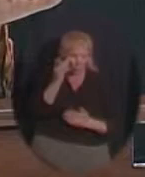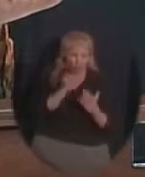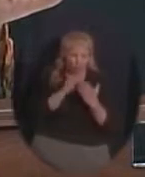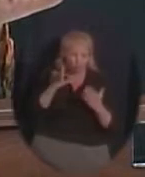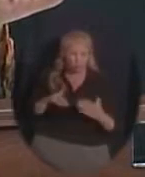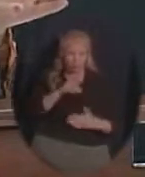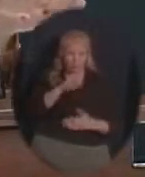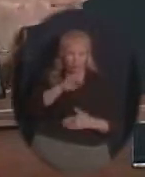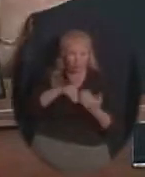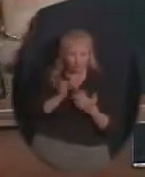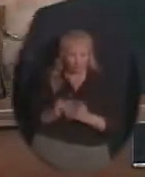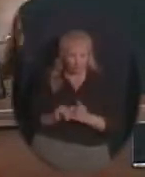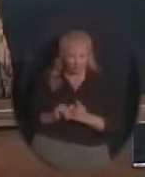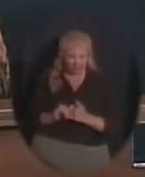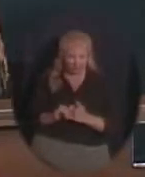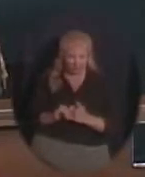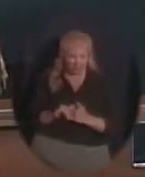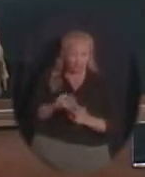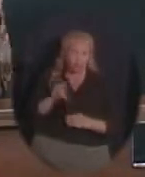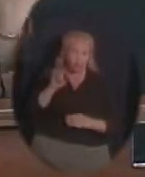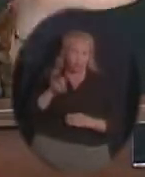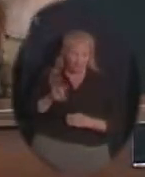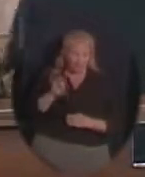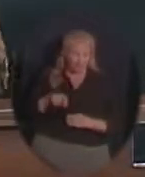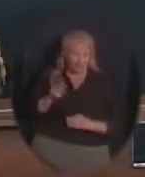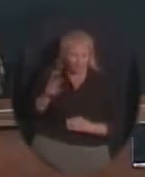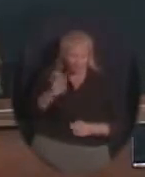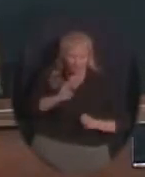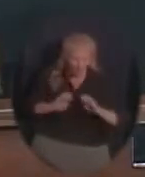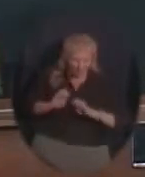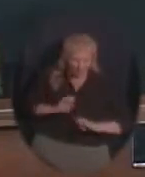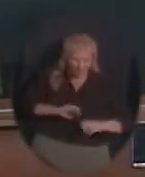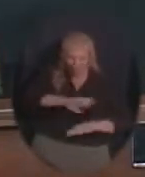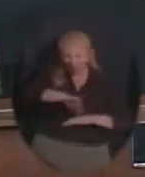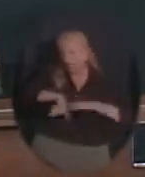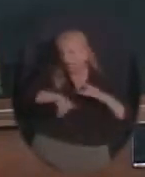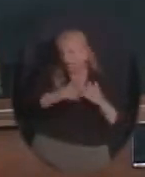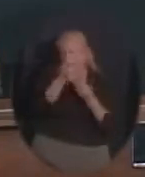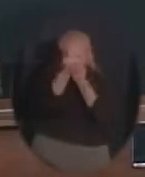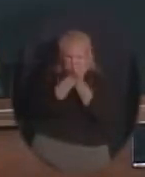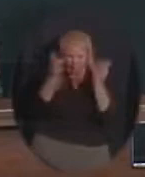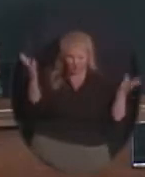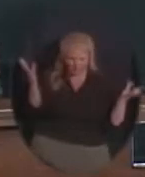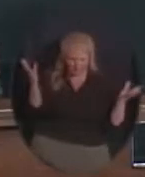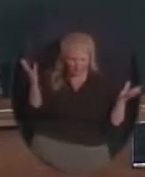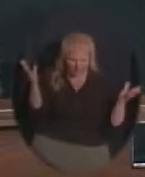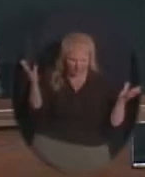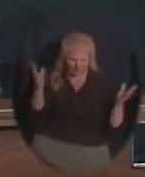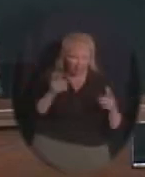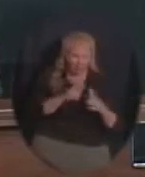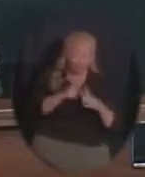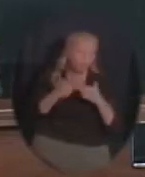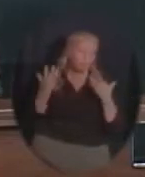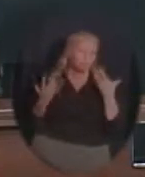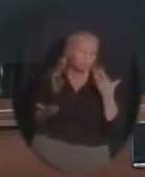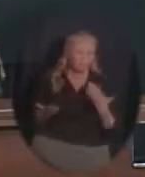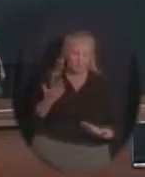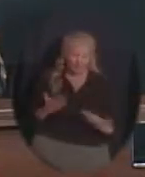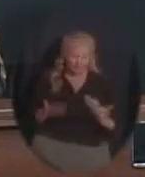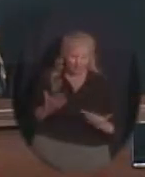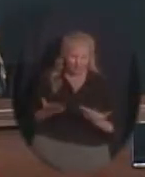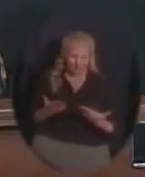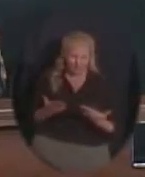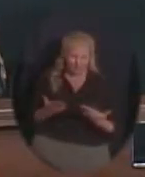look at the qualitative as well. And then maybe to get at what Mr. Poland was suggesting is that we could do